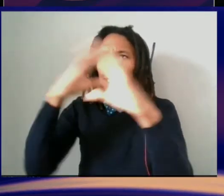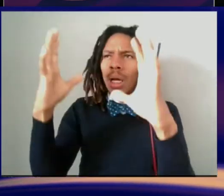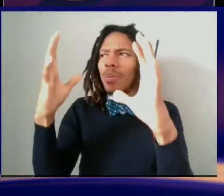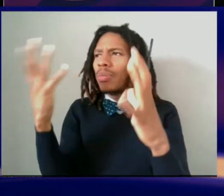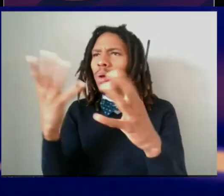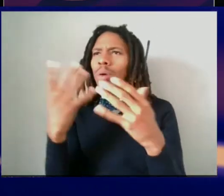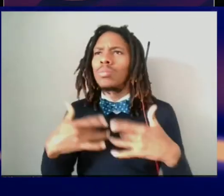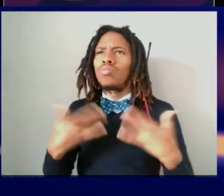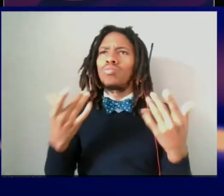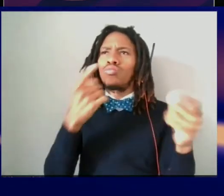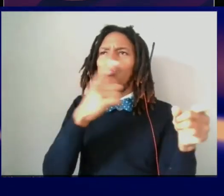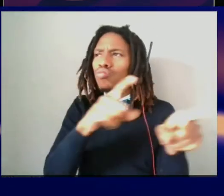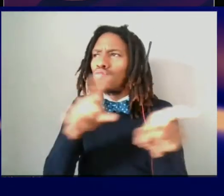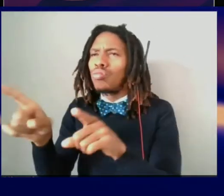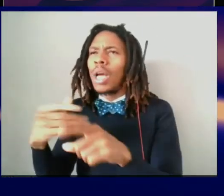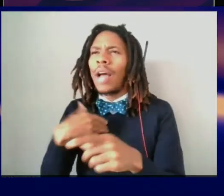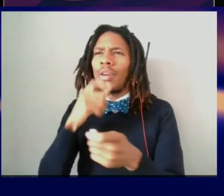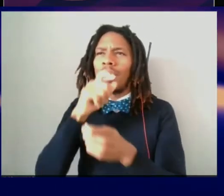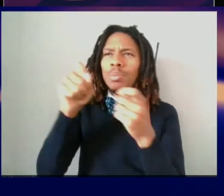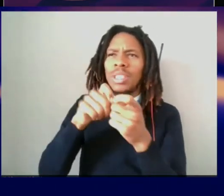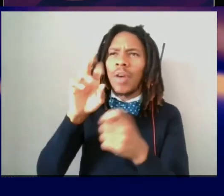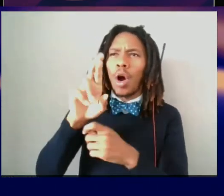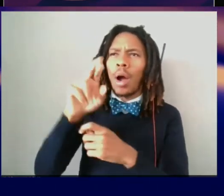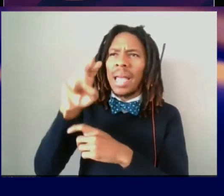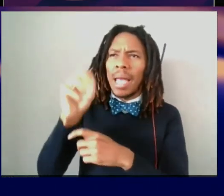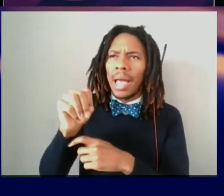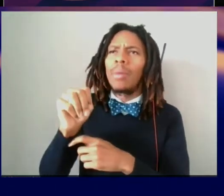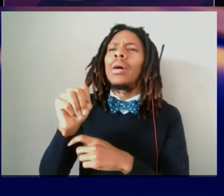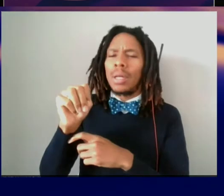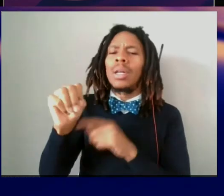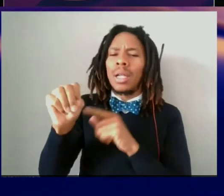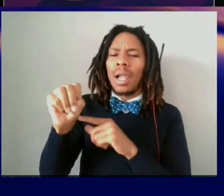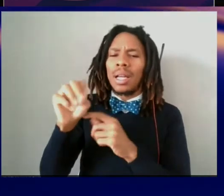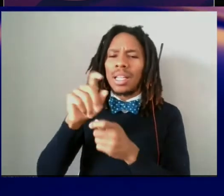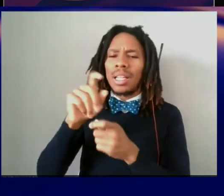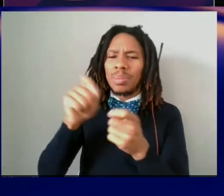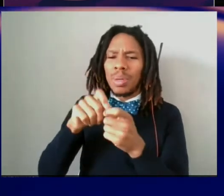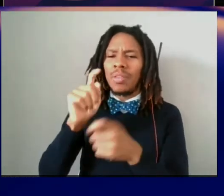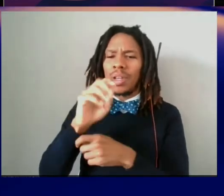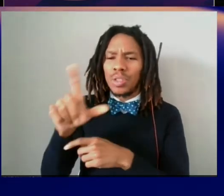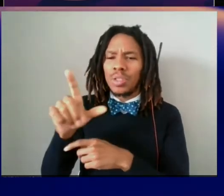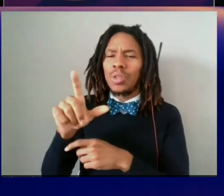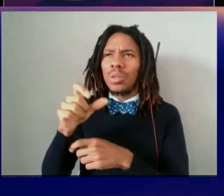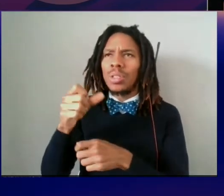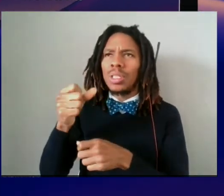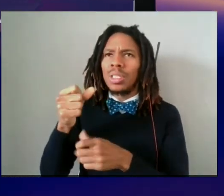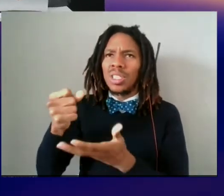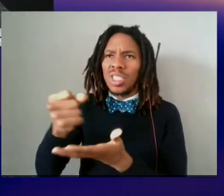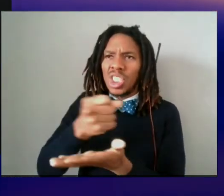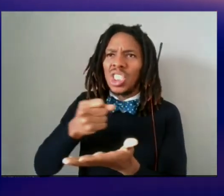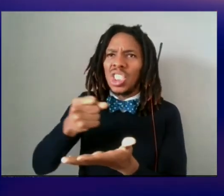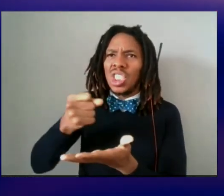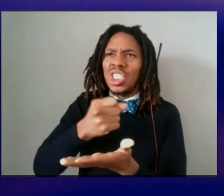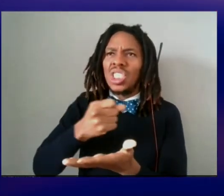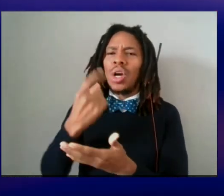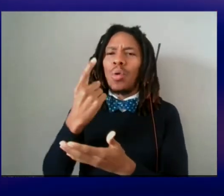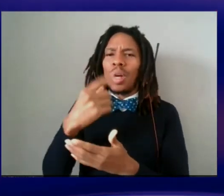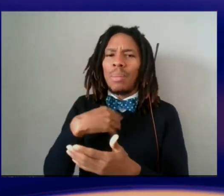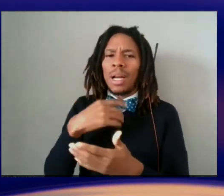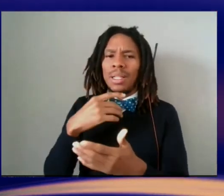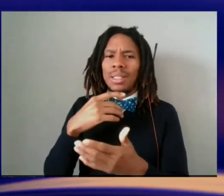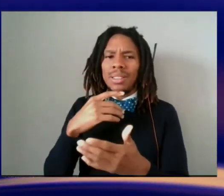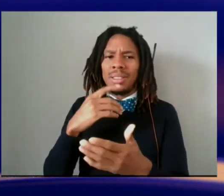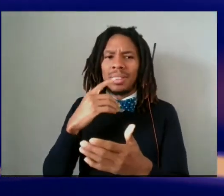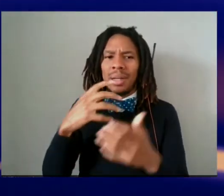going on. There's supposed to be a specific RPM that this specific tool is supposed to be turning at, Yep. and one of my sensors can detect that, relay